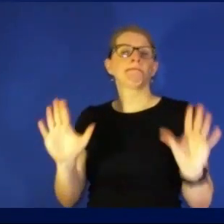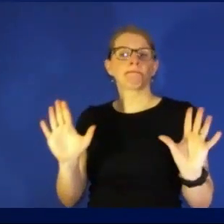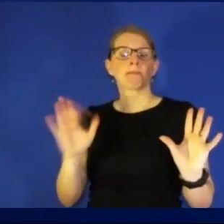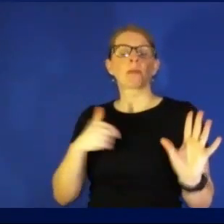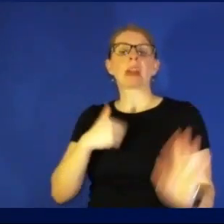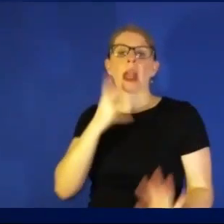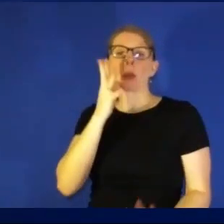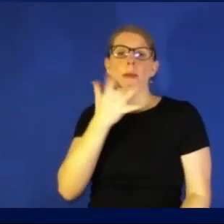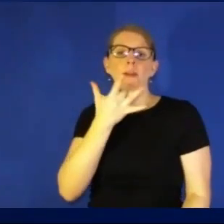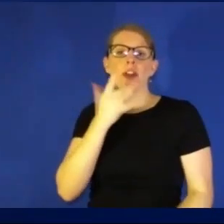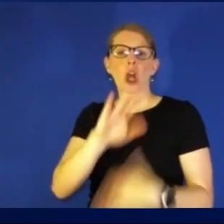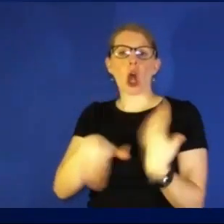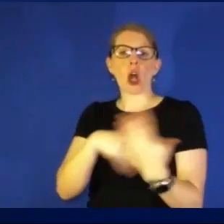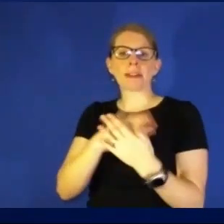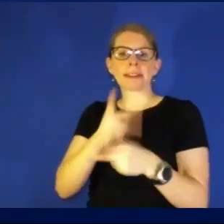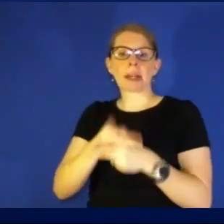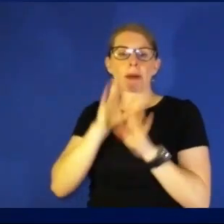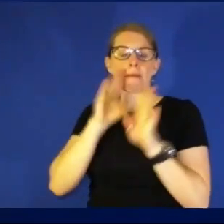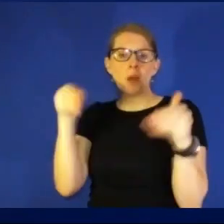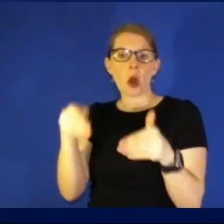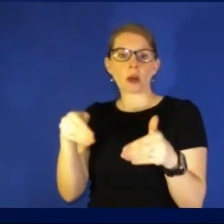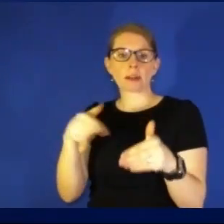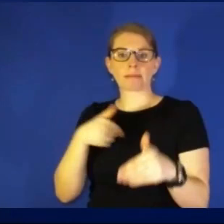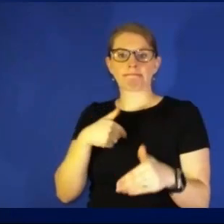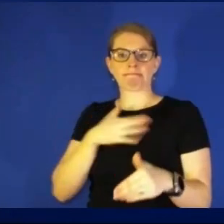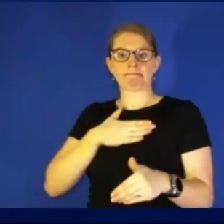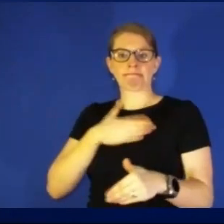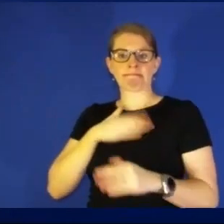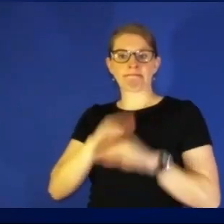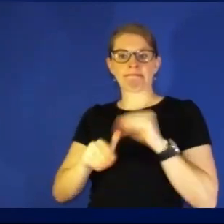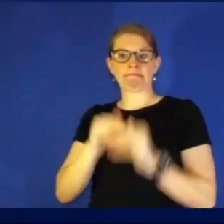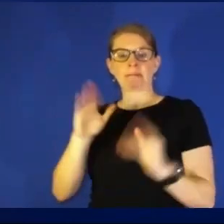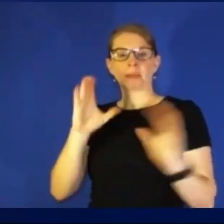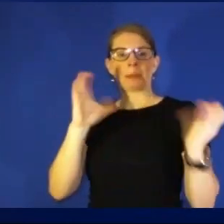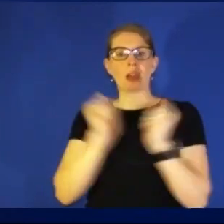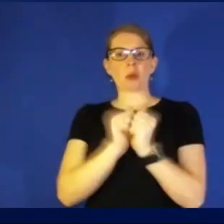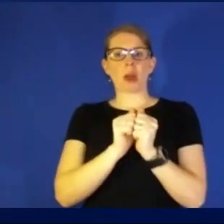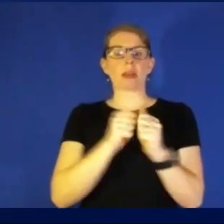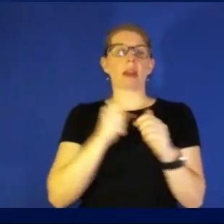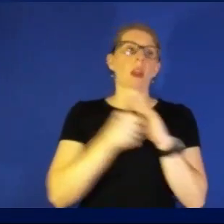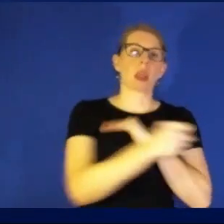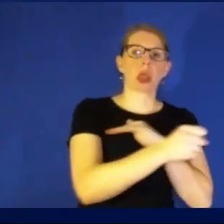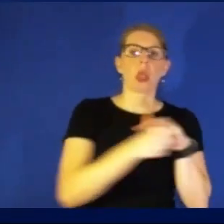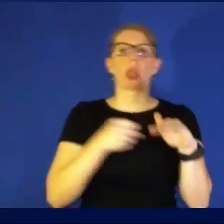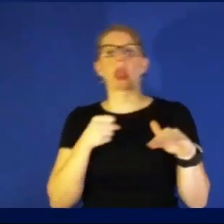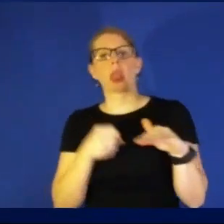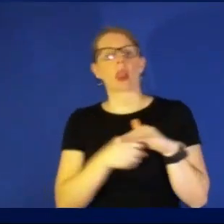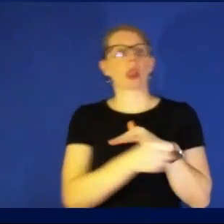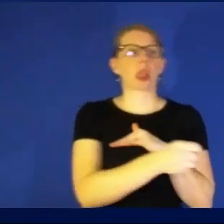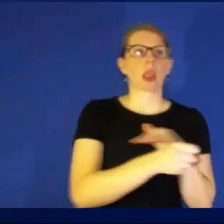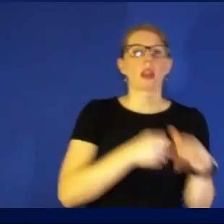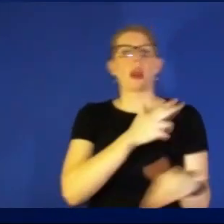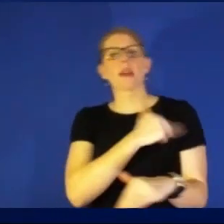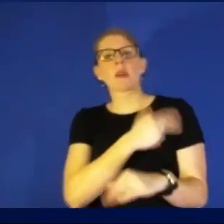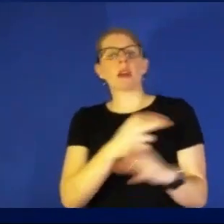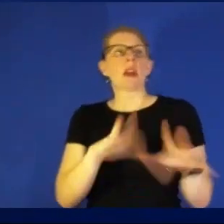of my care be focused on my comfort as opposed to in and out of the hospital with more testing, workup, and